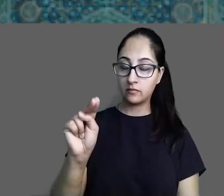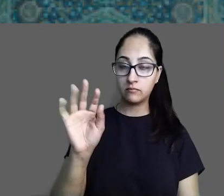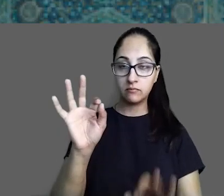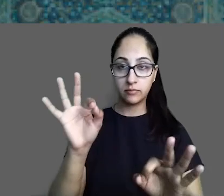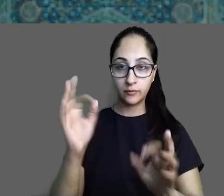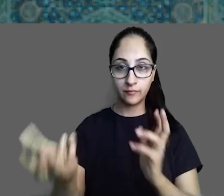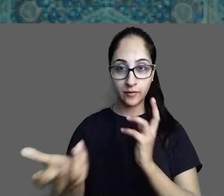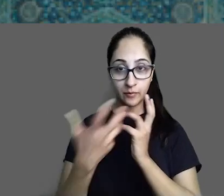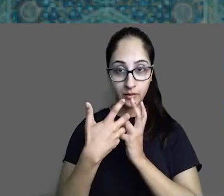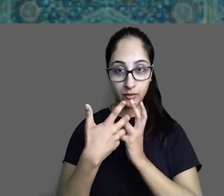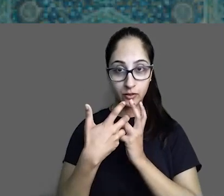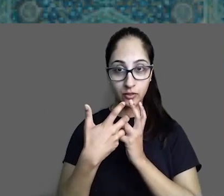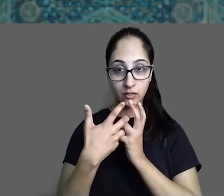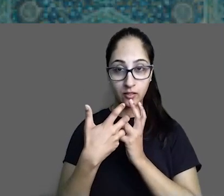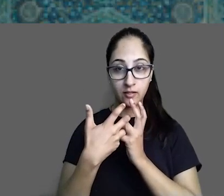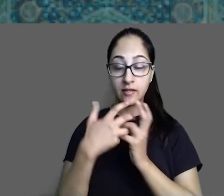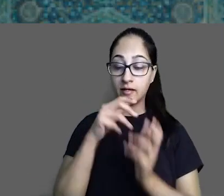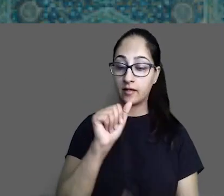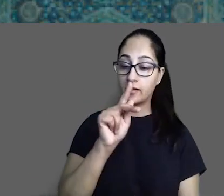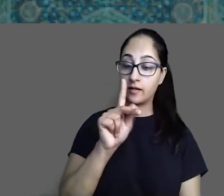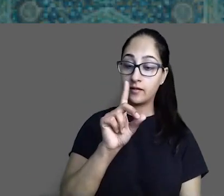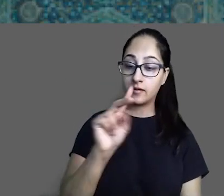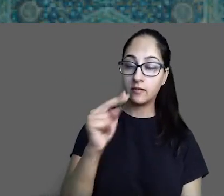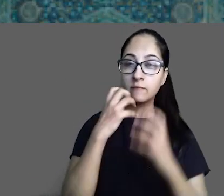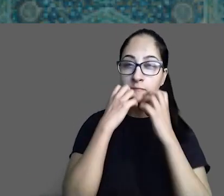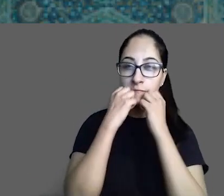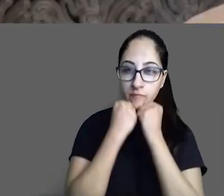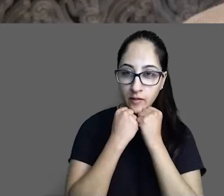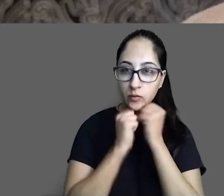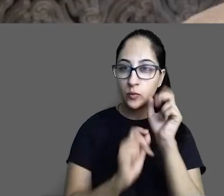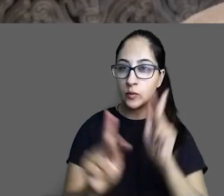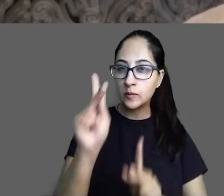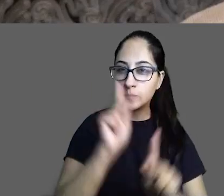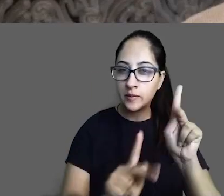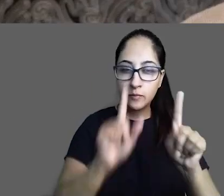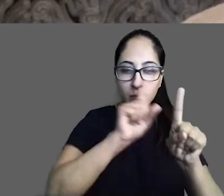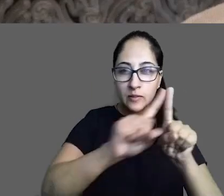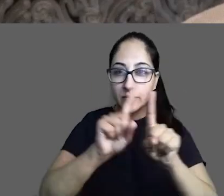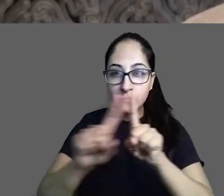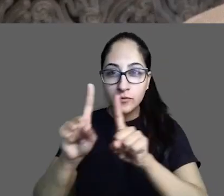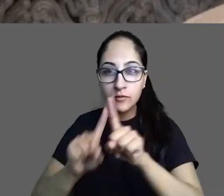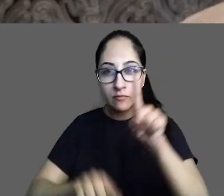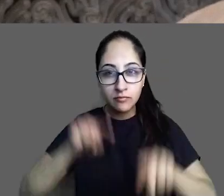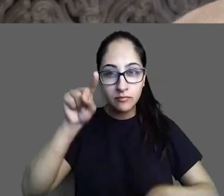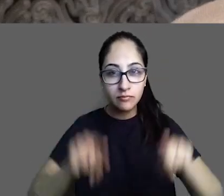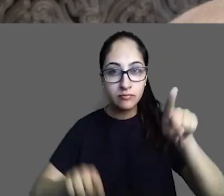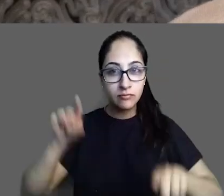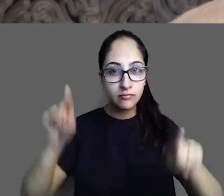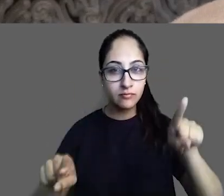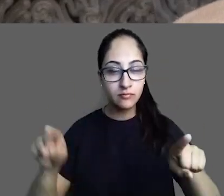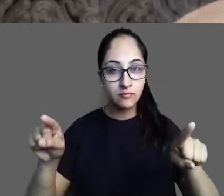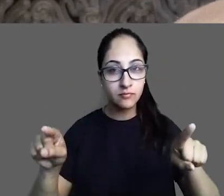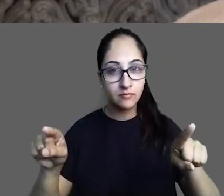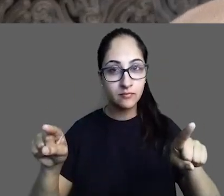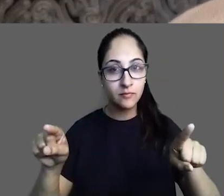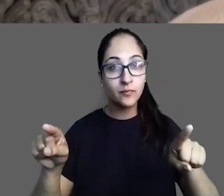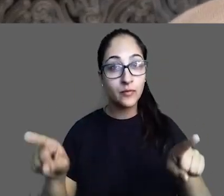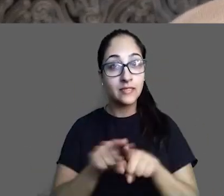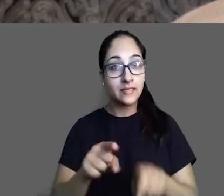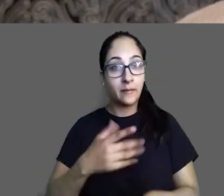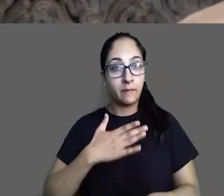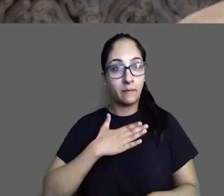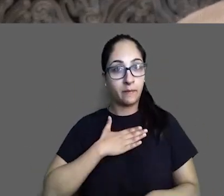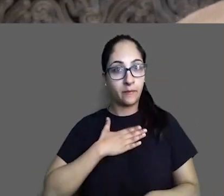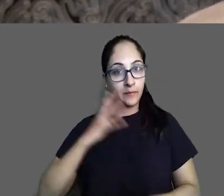this organization, through its commitment to pluralism, recognizes that our work, just like